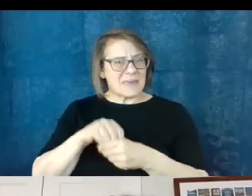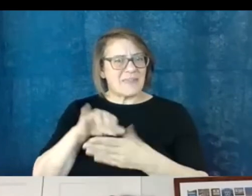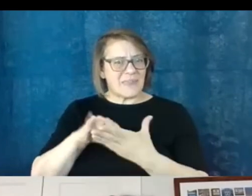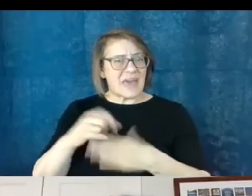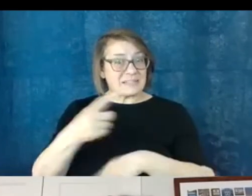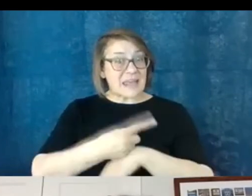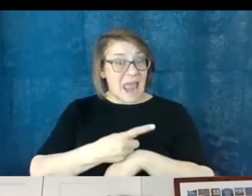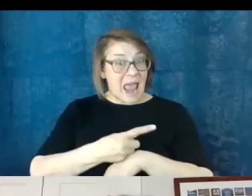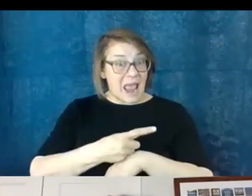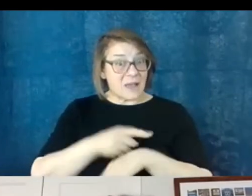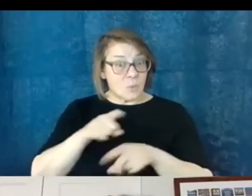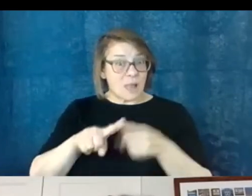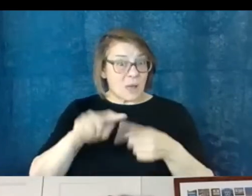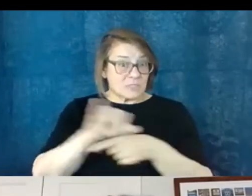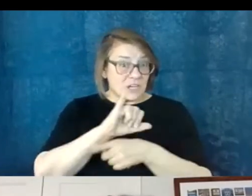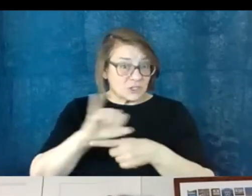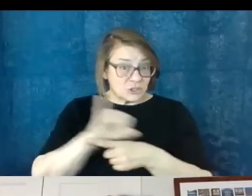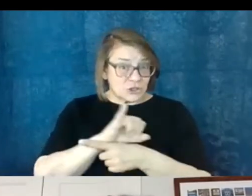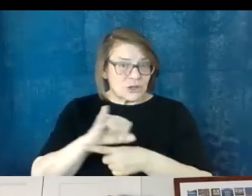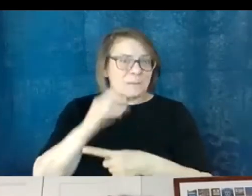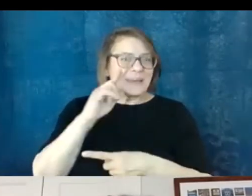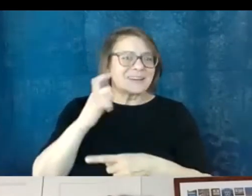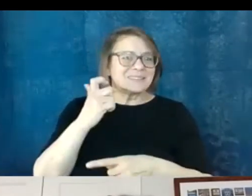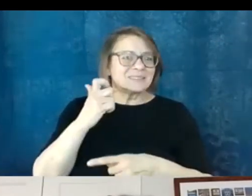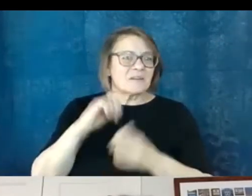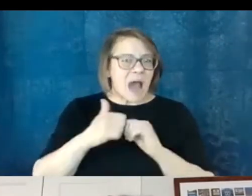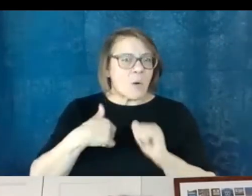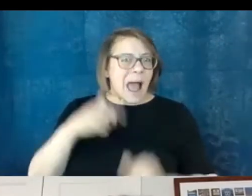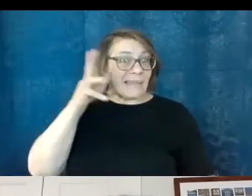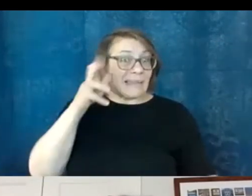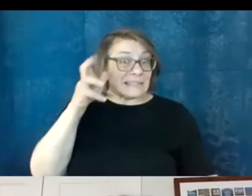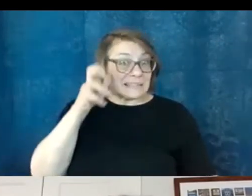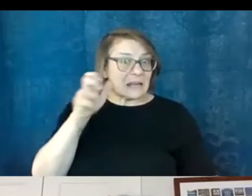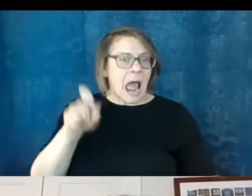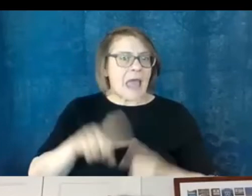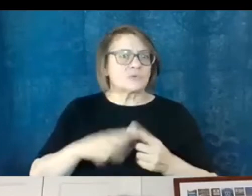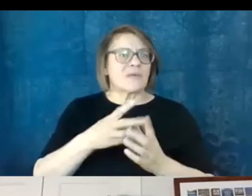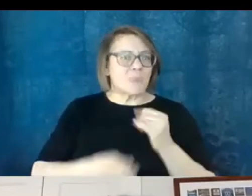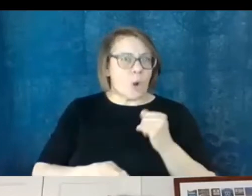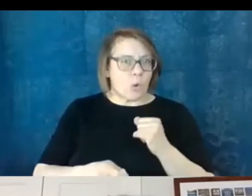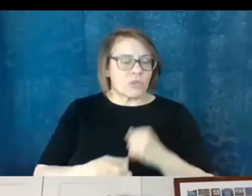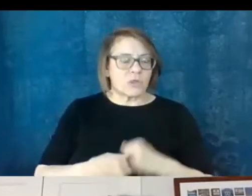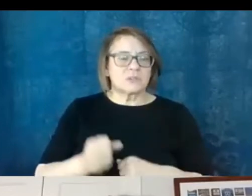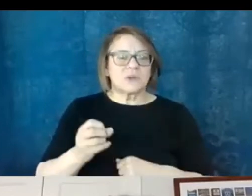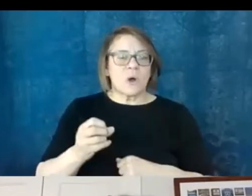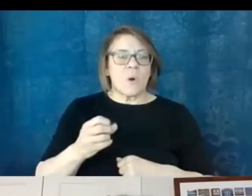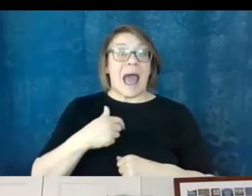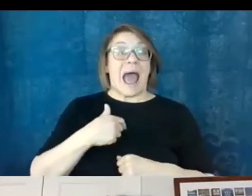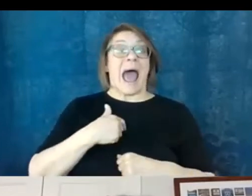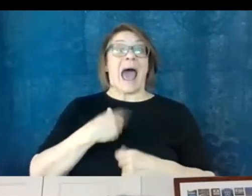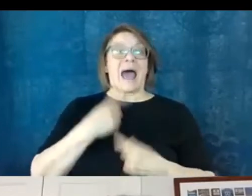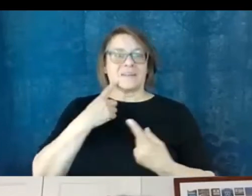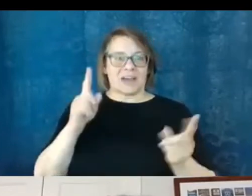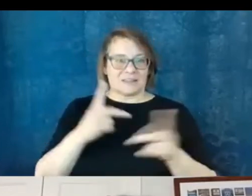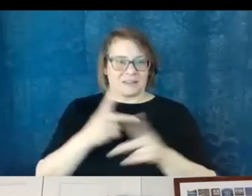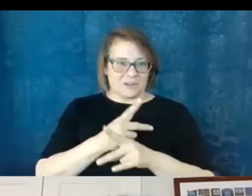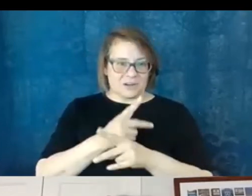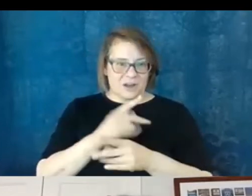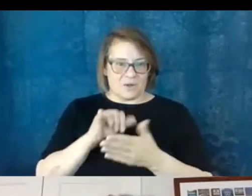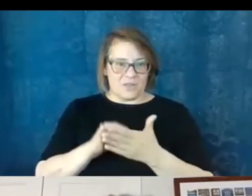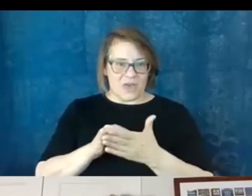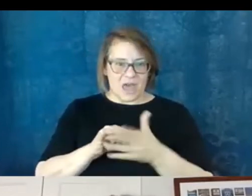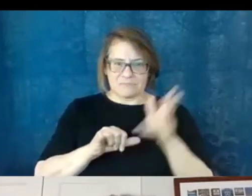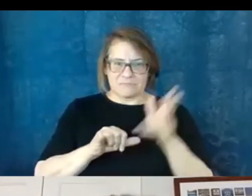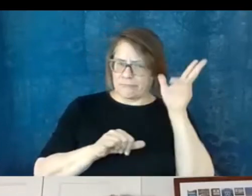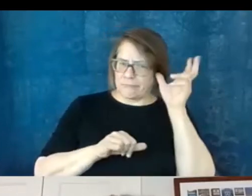as an intern, just because of how I listen during the day. So I was the one who figured out that the